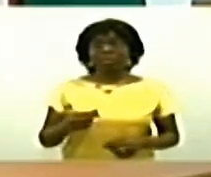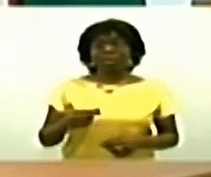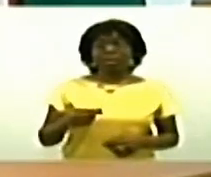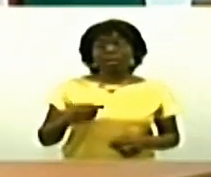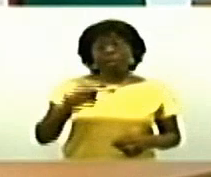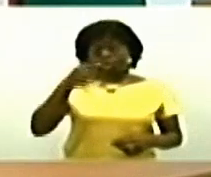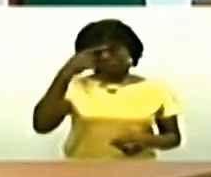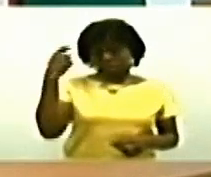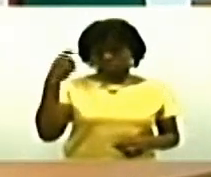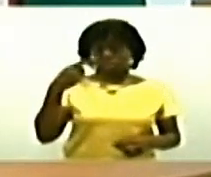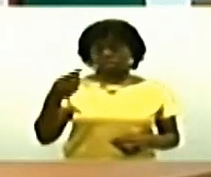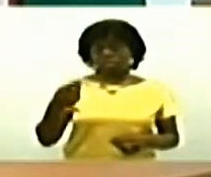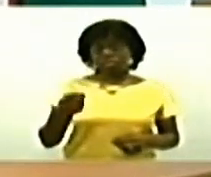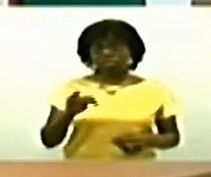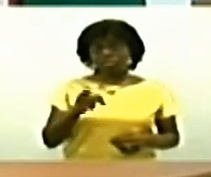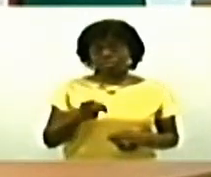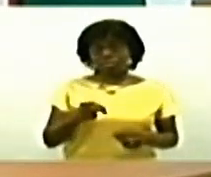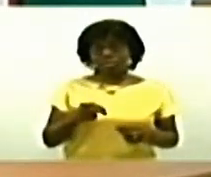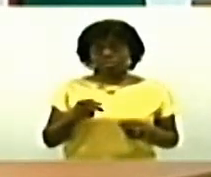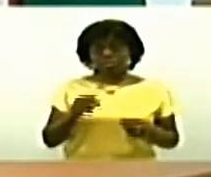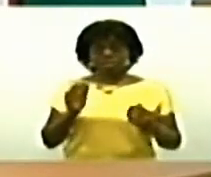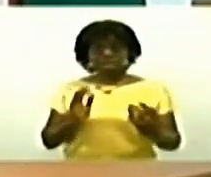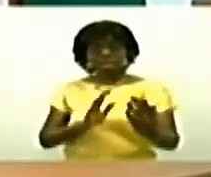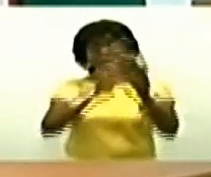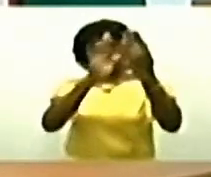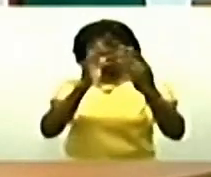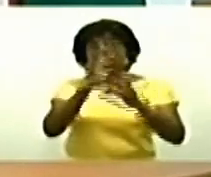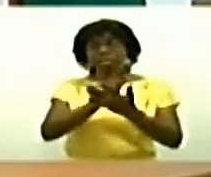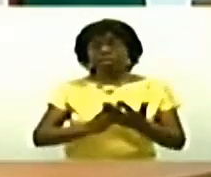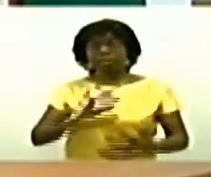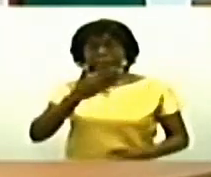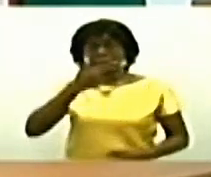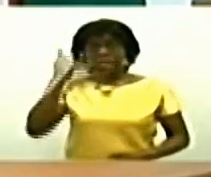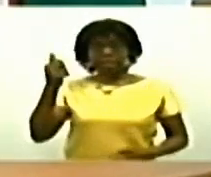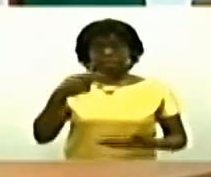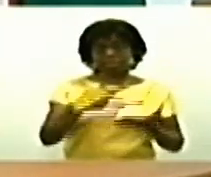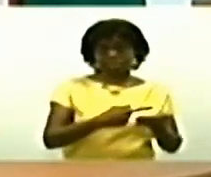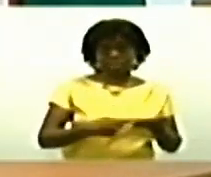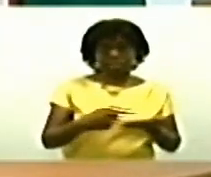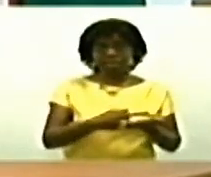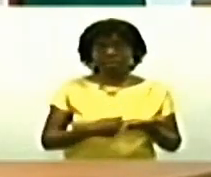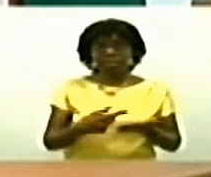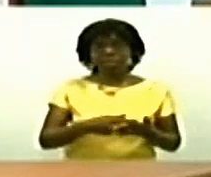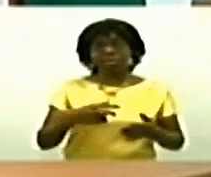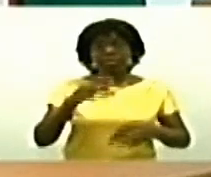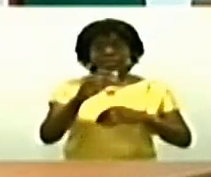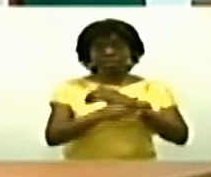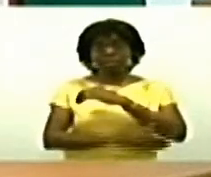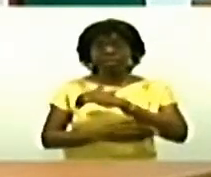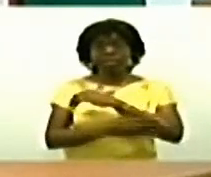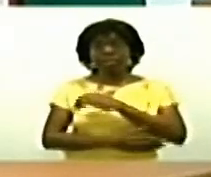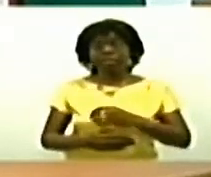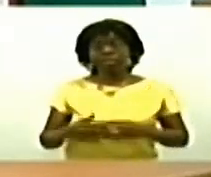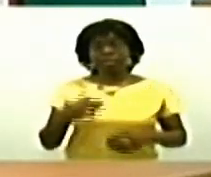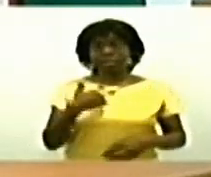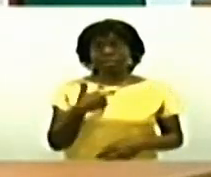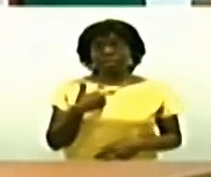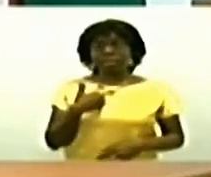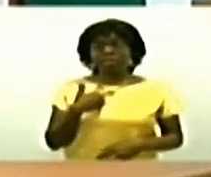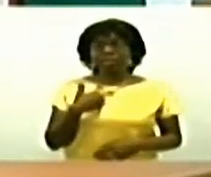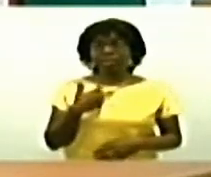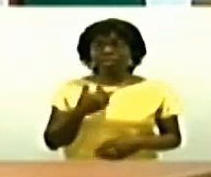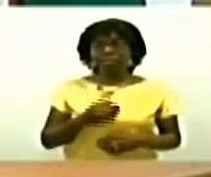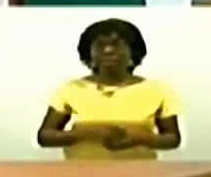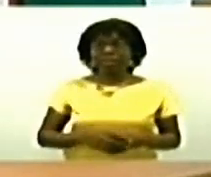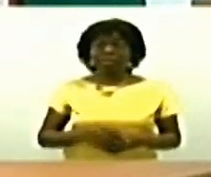Because you are coming up against some of the best debaters the country has got. And even though you may